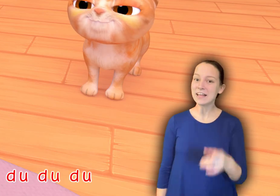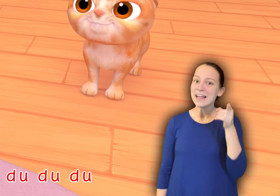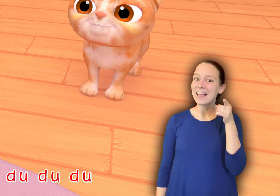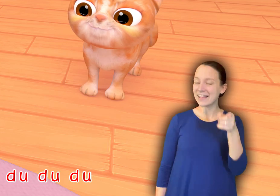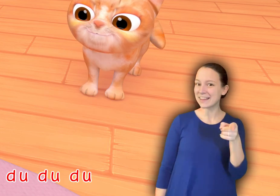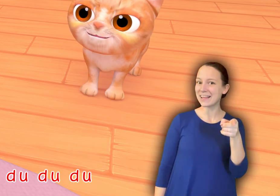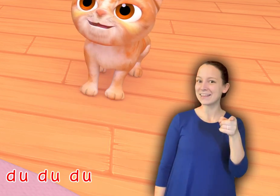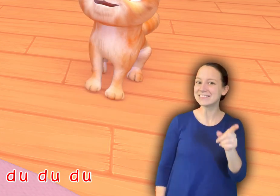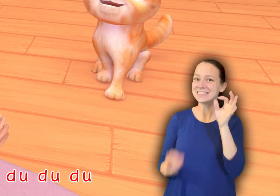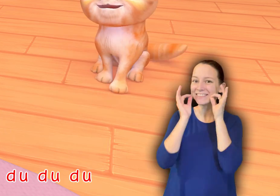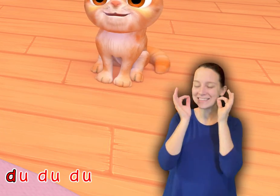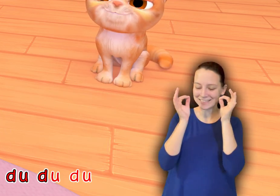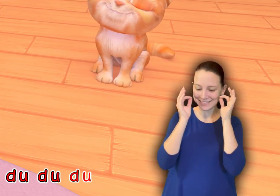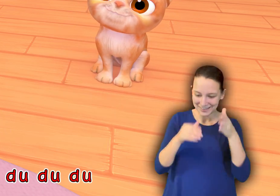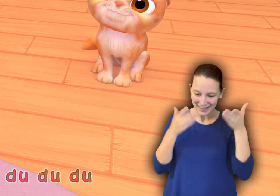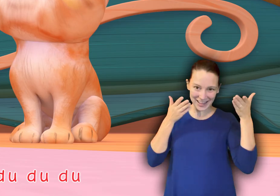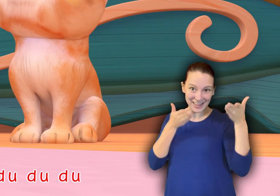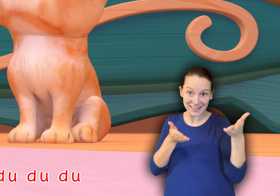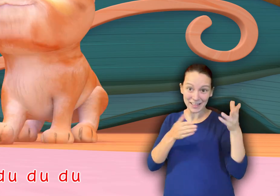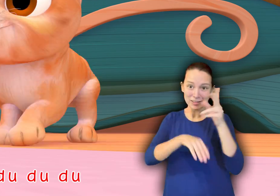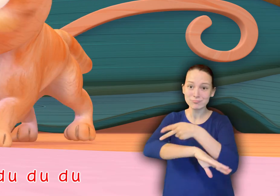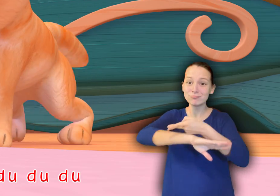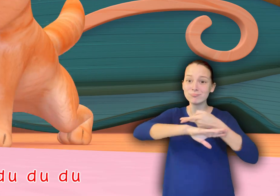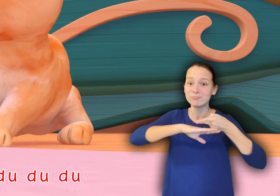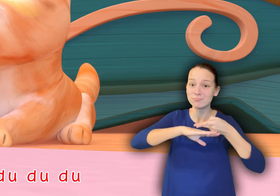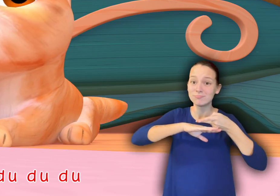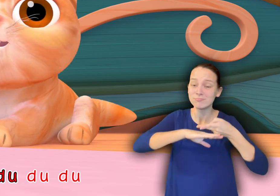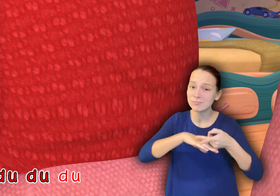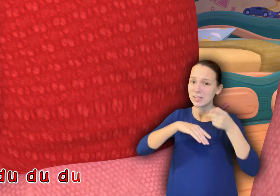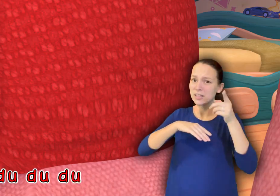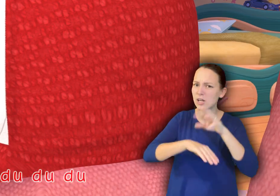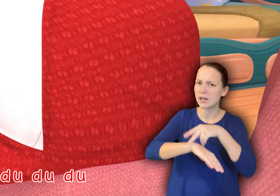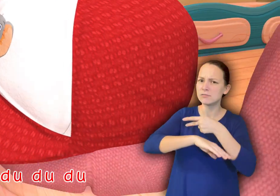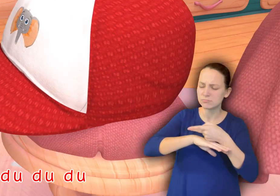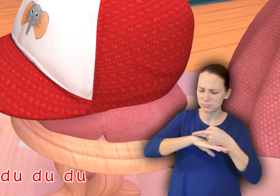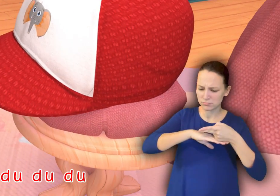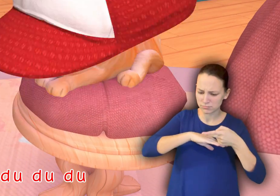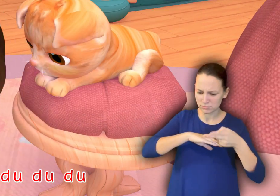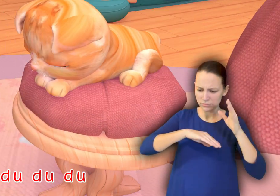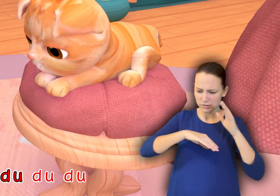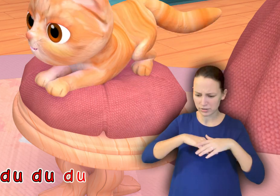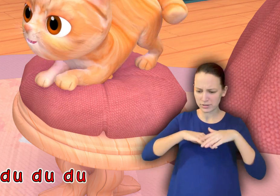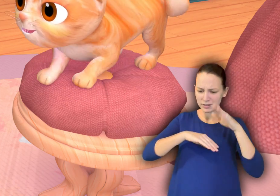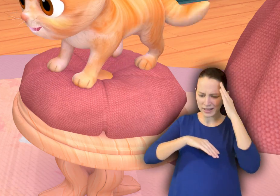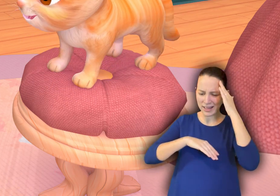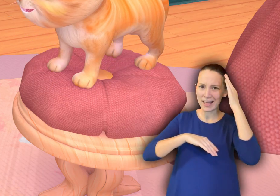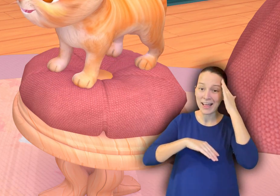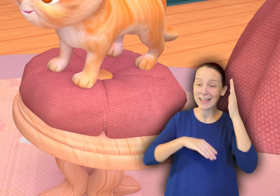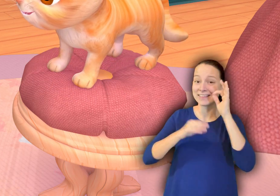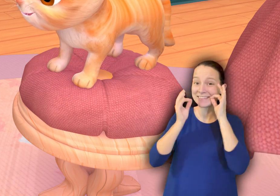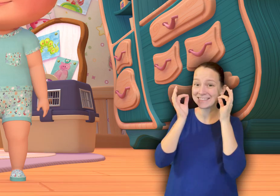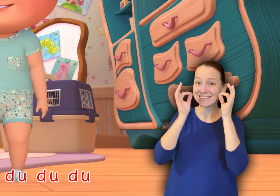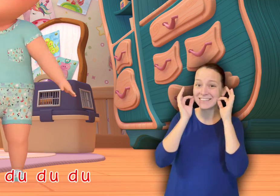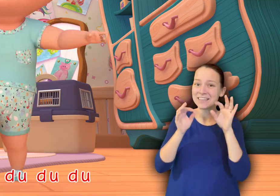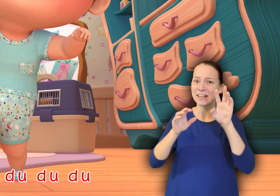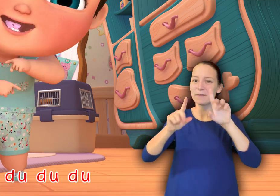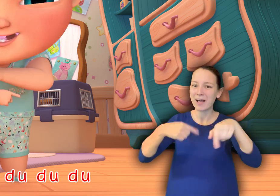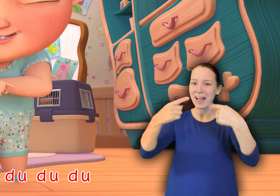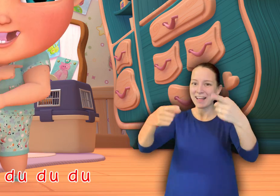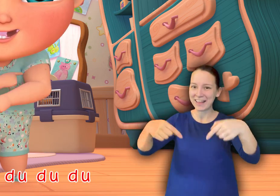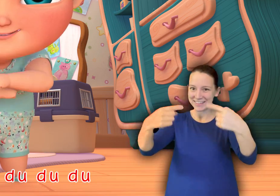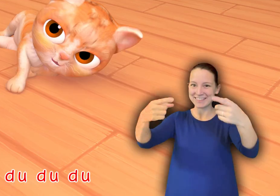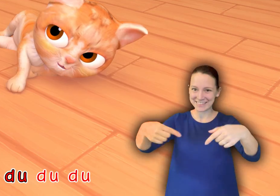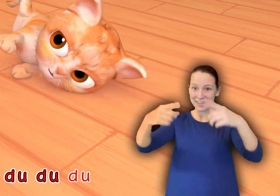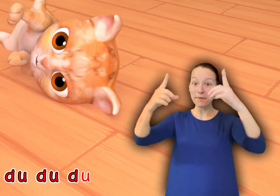cat there is that lying flat on the hat kitty cat